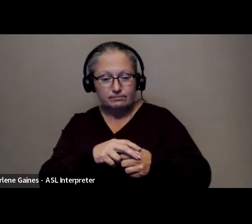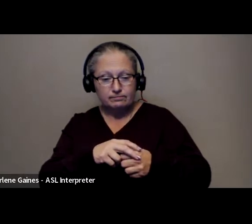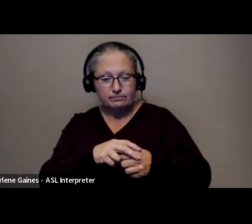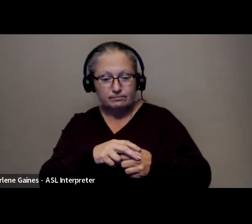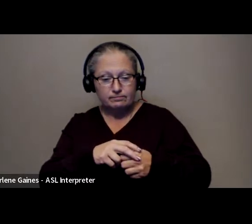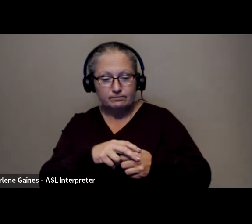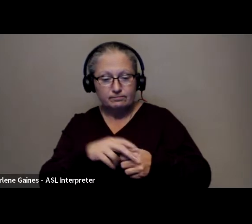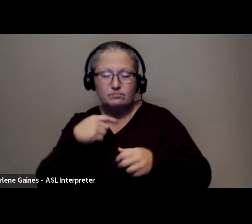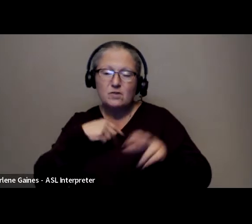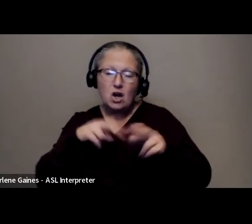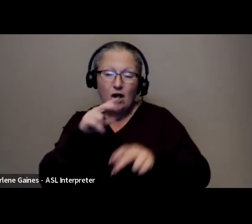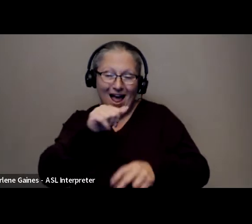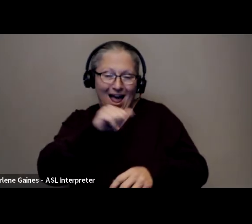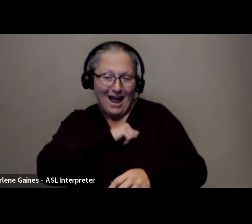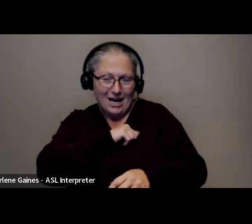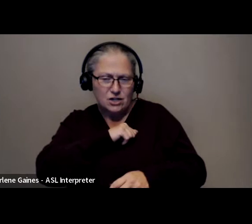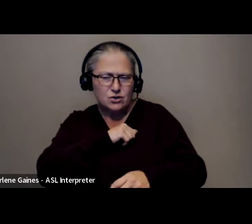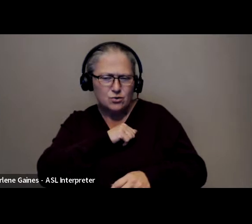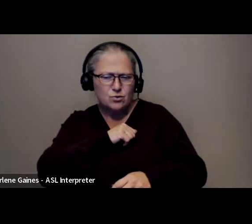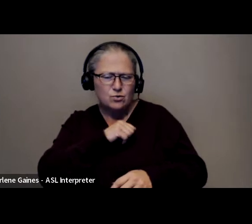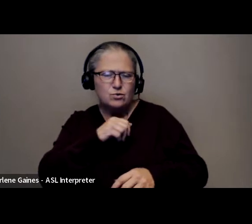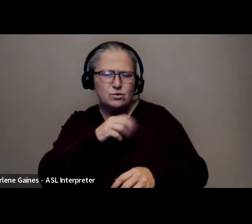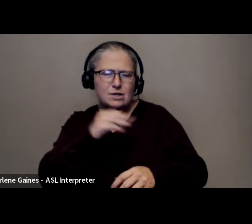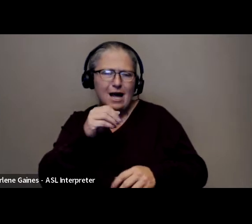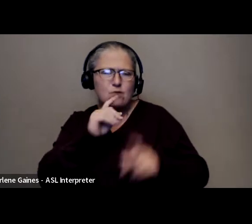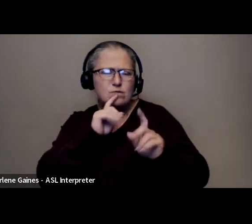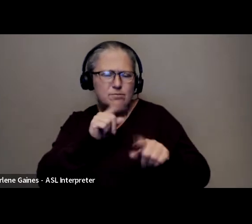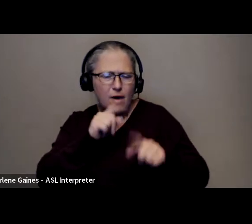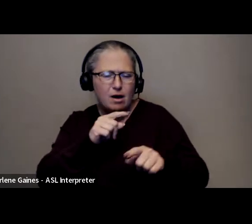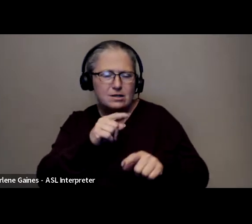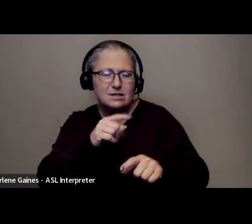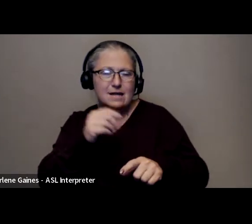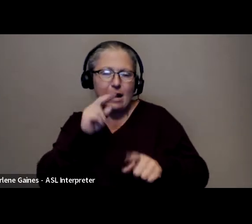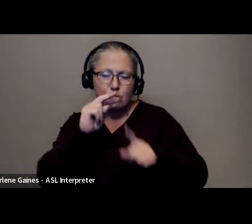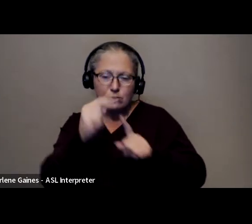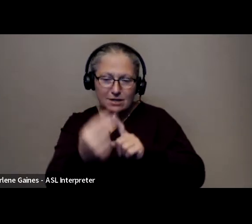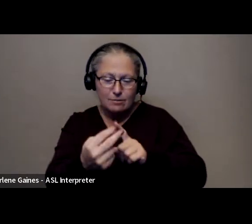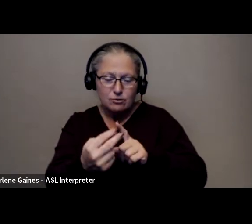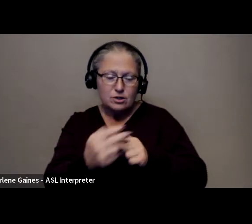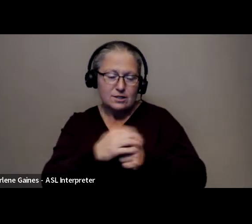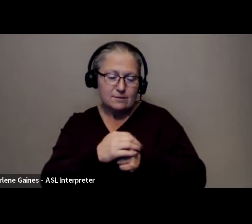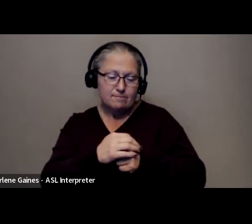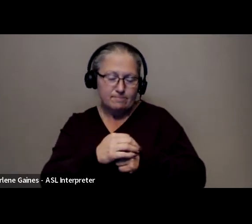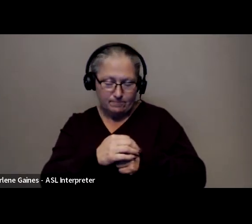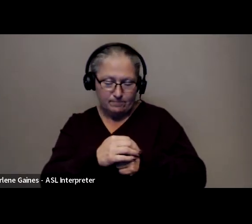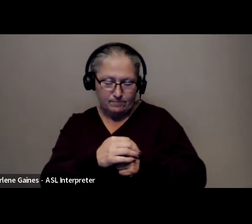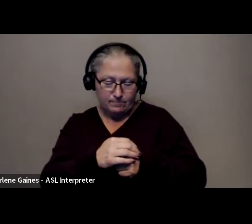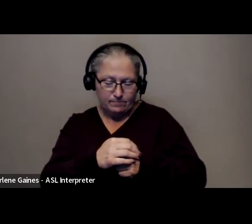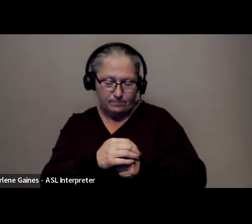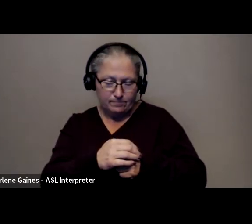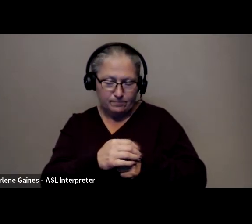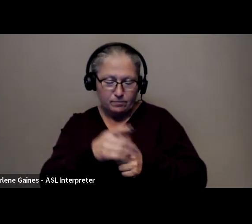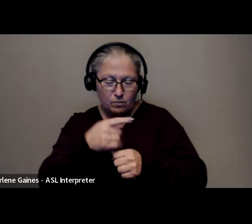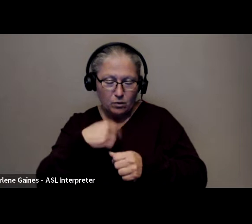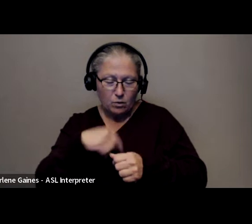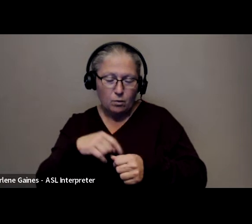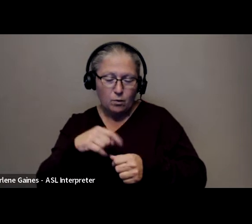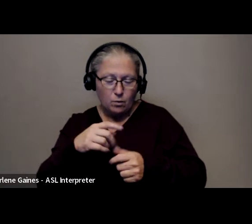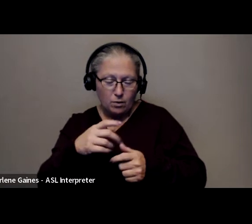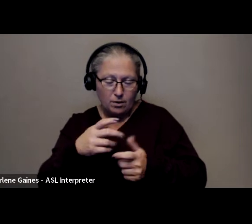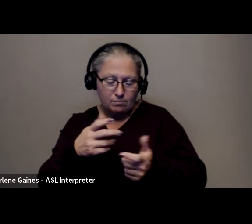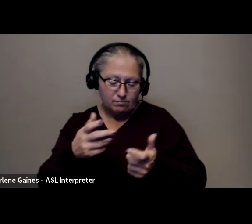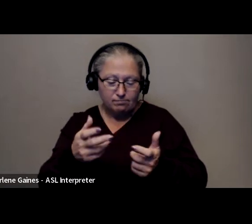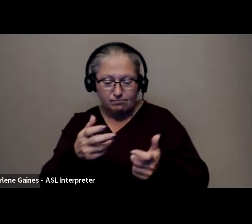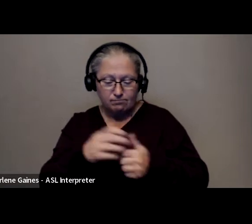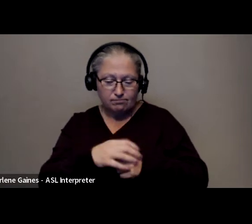attitude, you know, we're looking at attitudes and responses and perceptions, and we're kind of we're trying